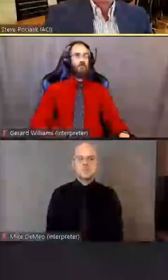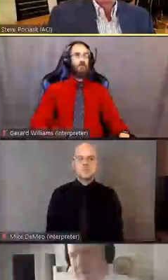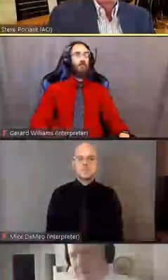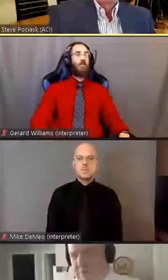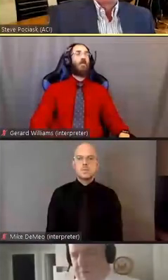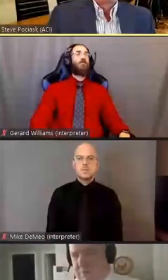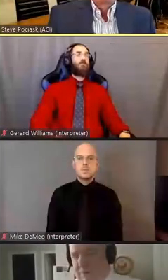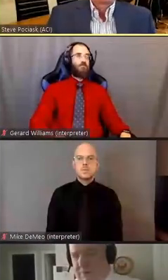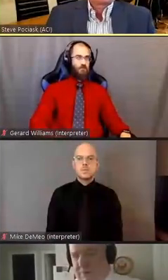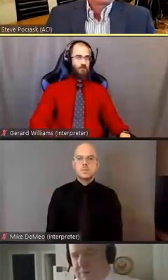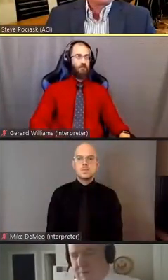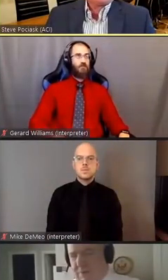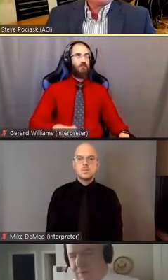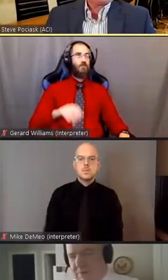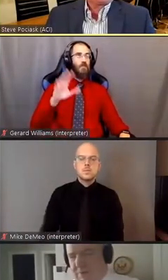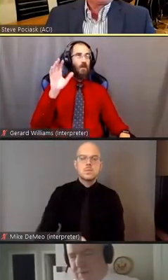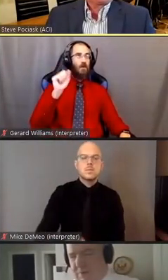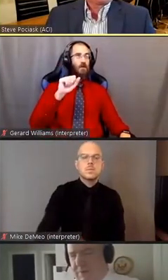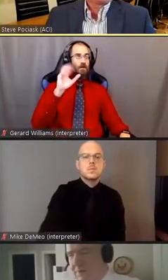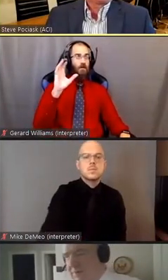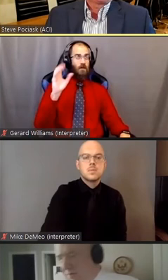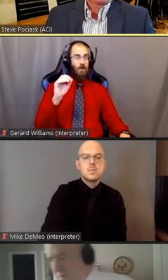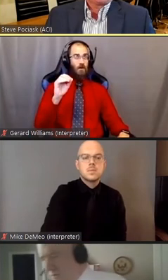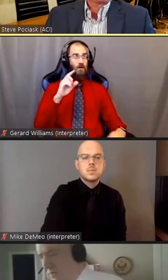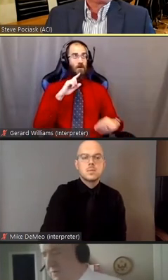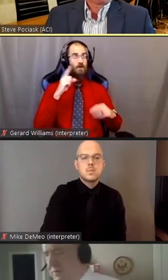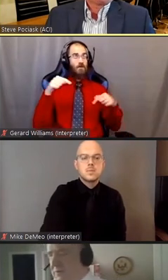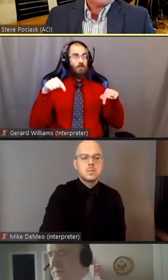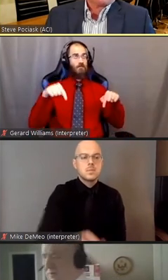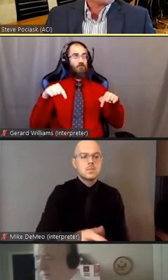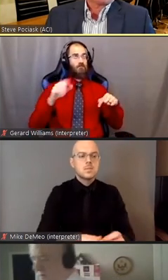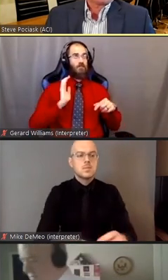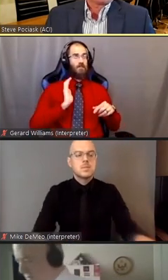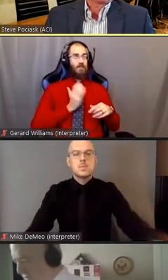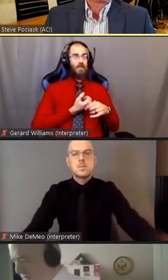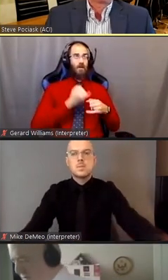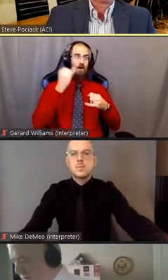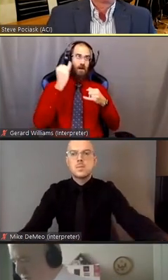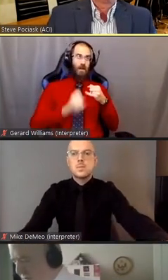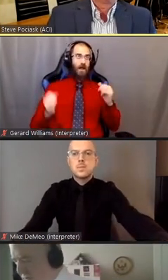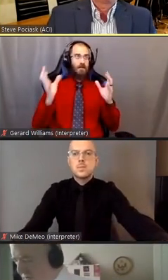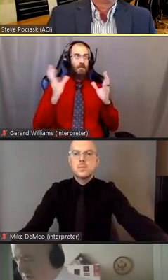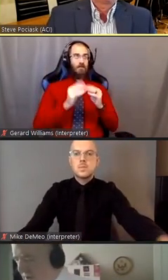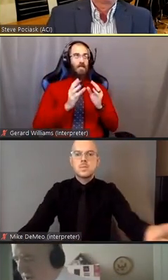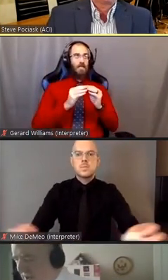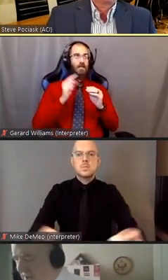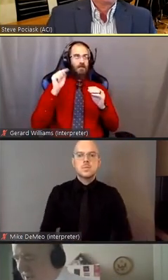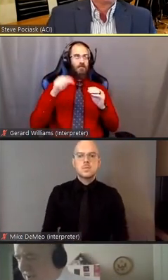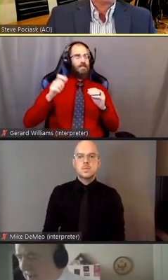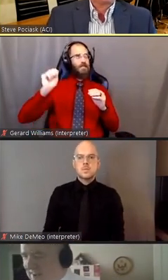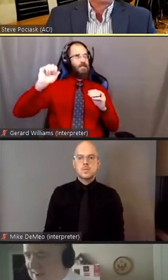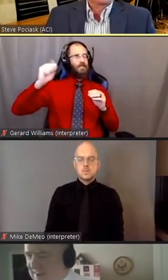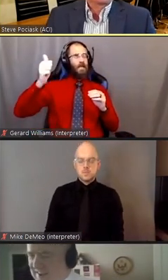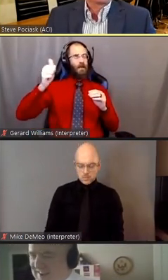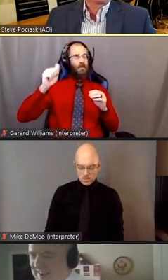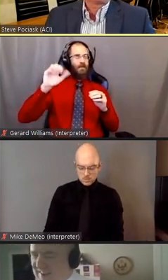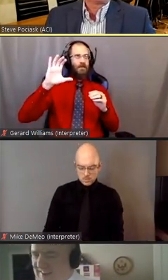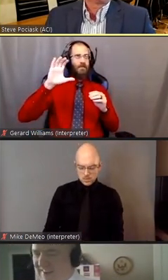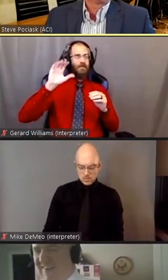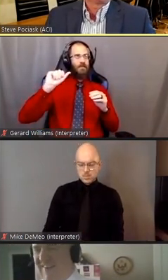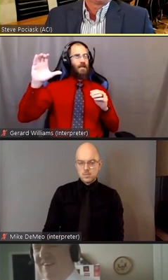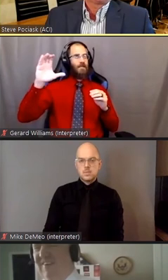So this being the last meeting for the 10th CAC